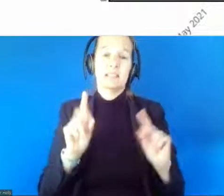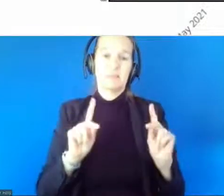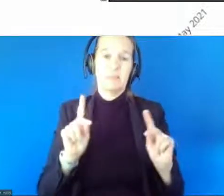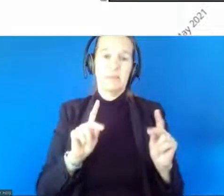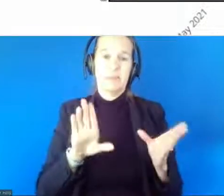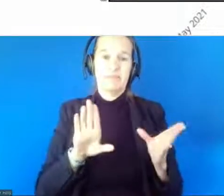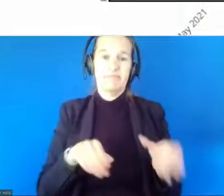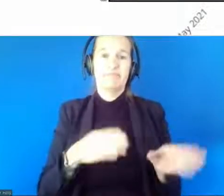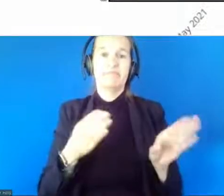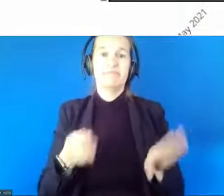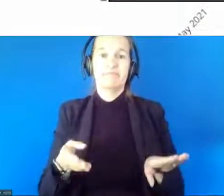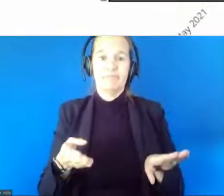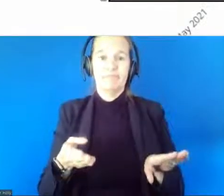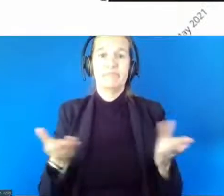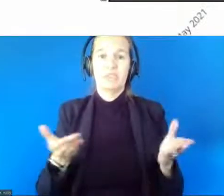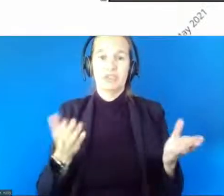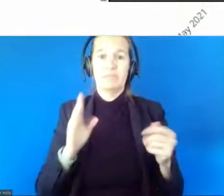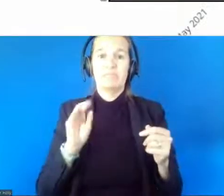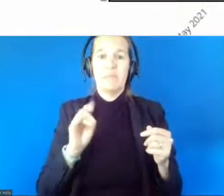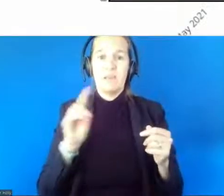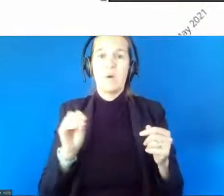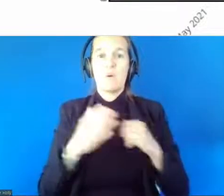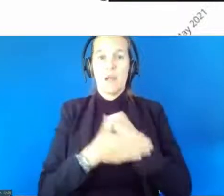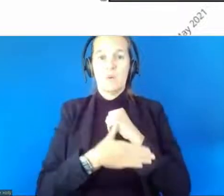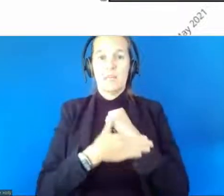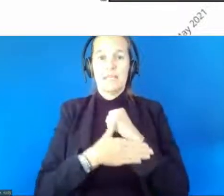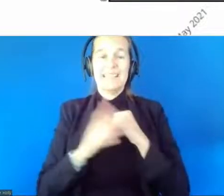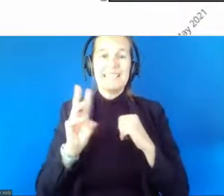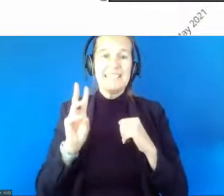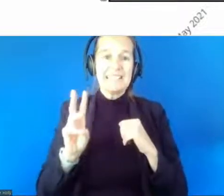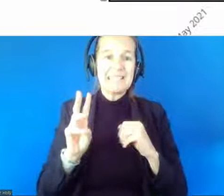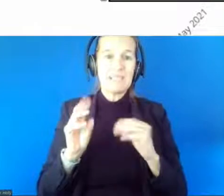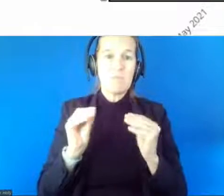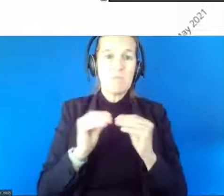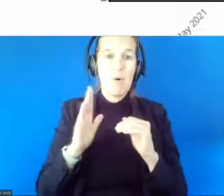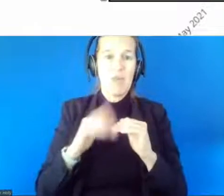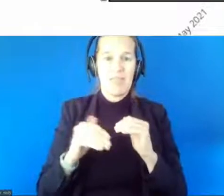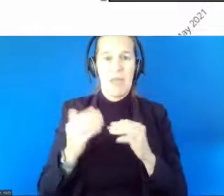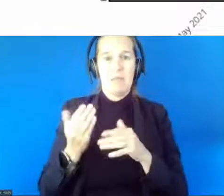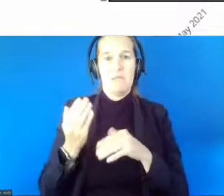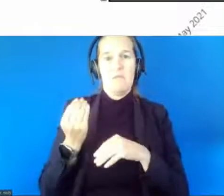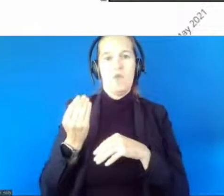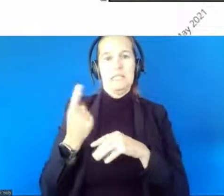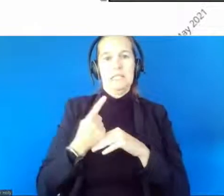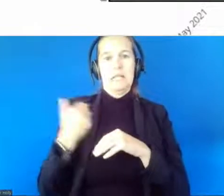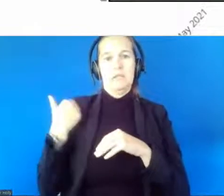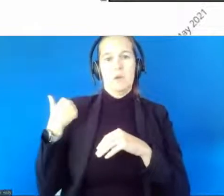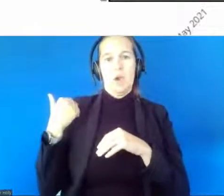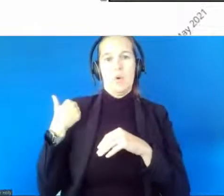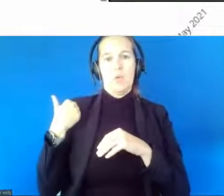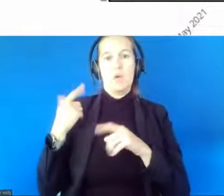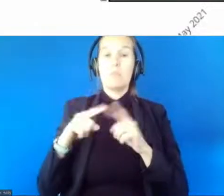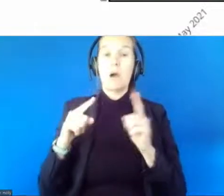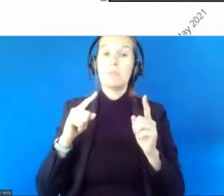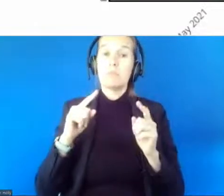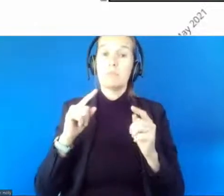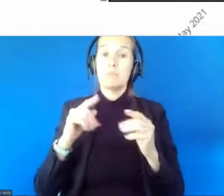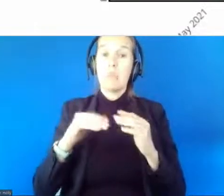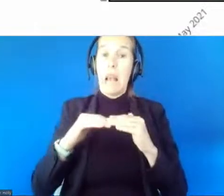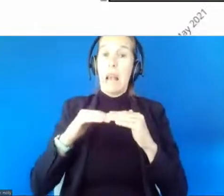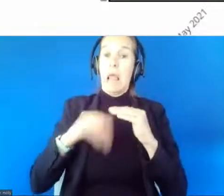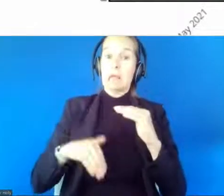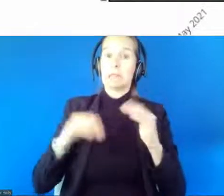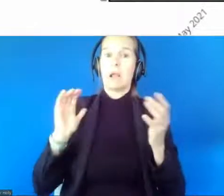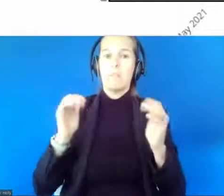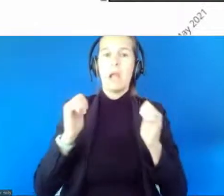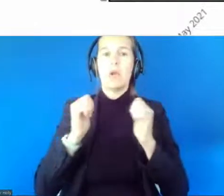passed away from COVID. That is 6 more than in the past 14 days, but significantly less than we